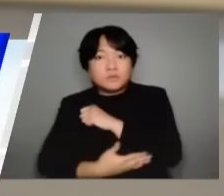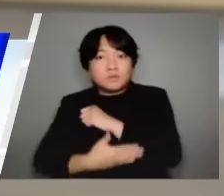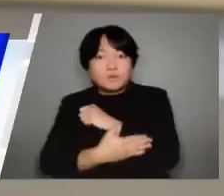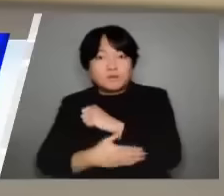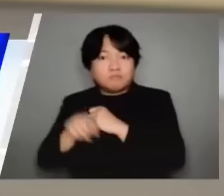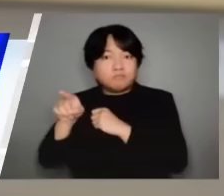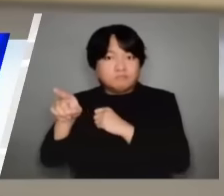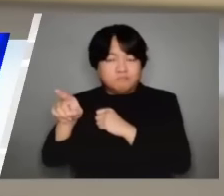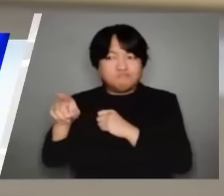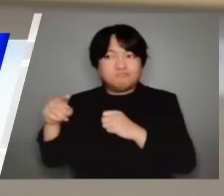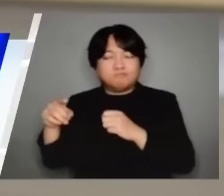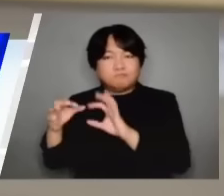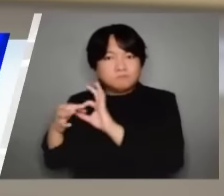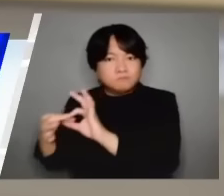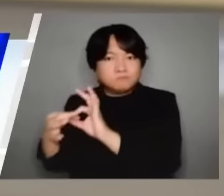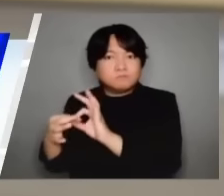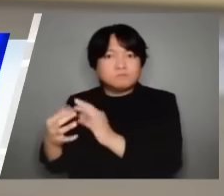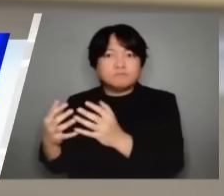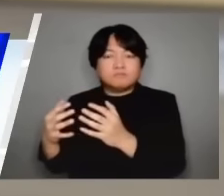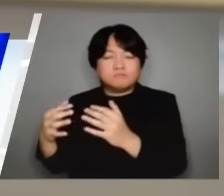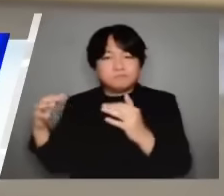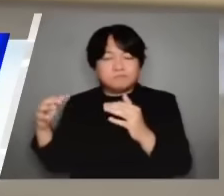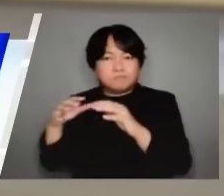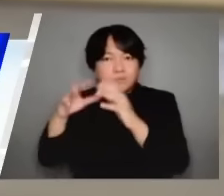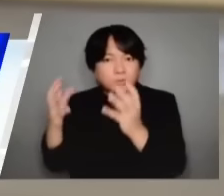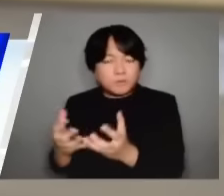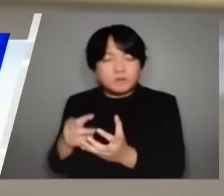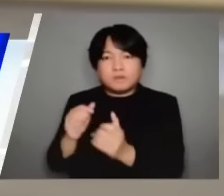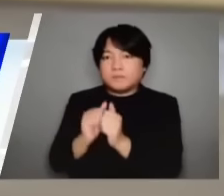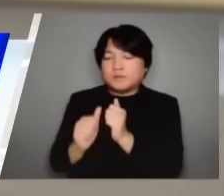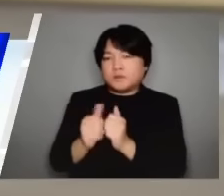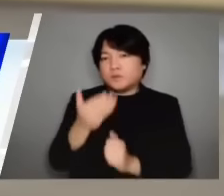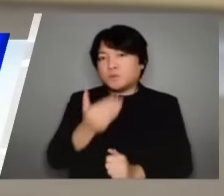I think that Russ counted that nobody will